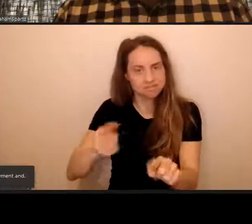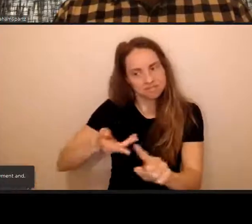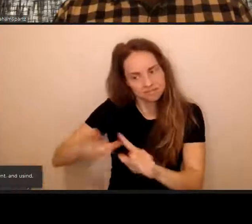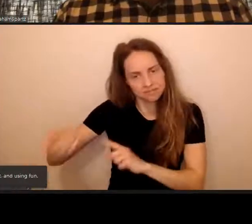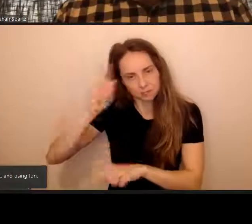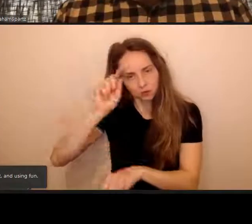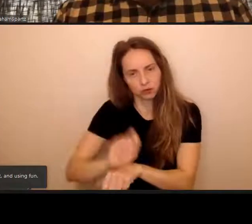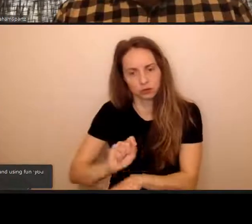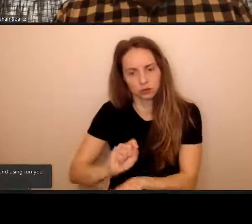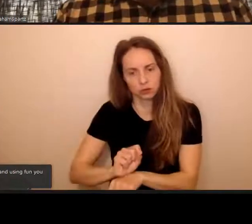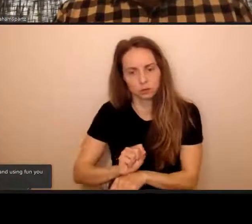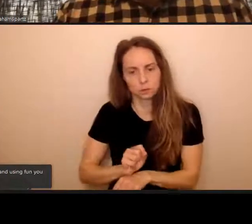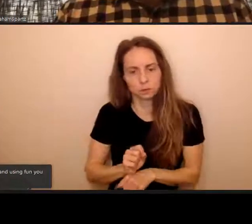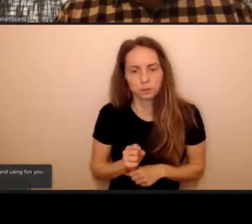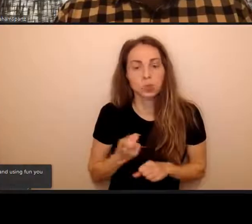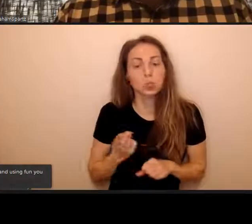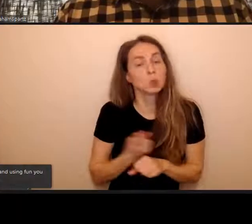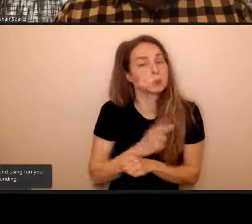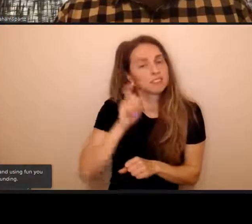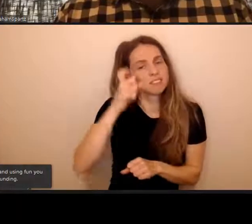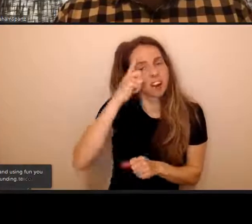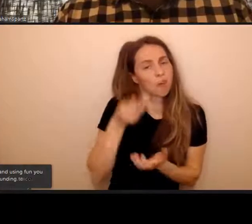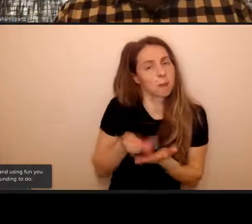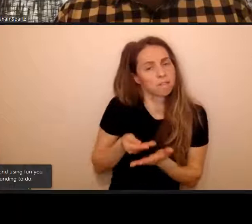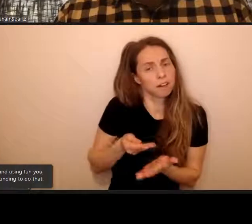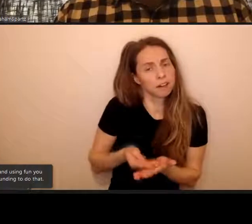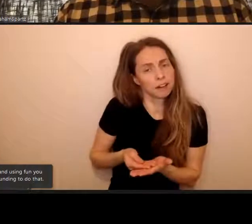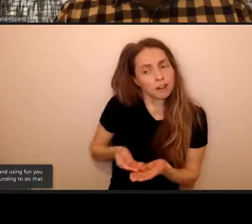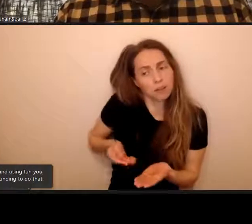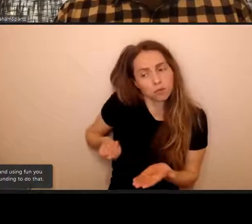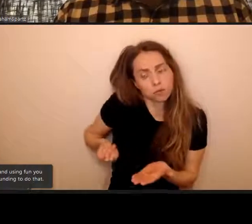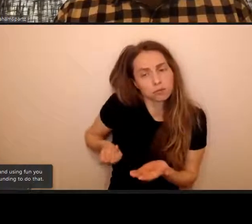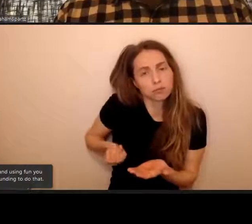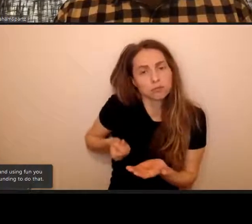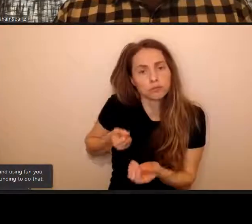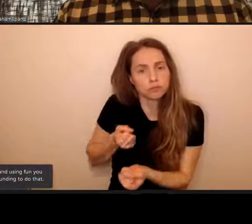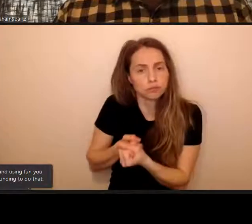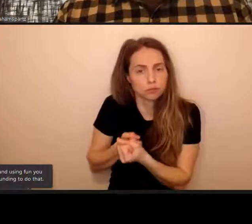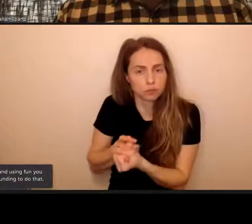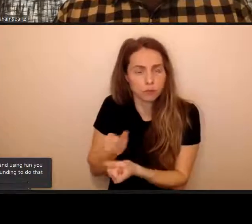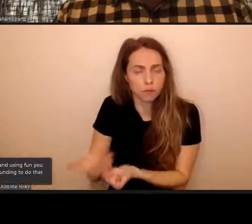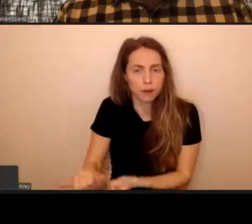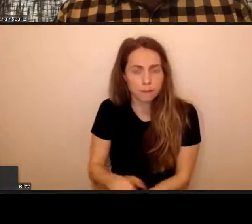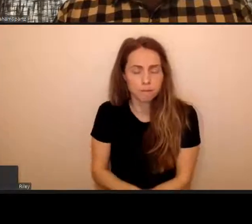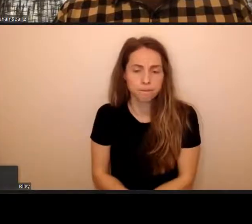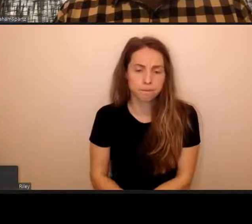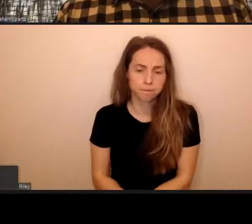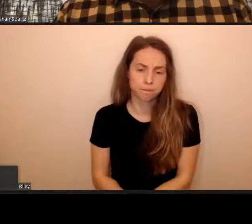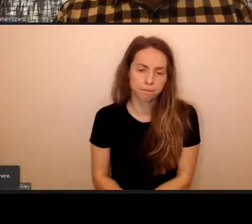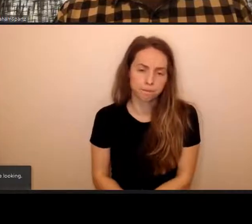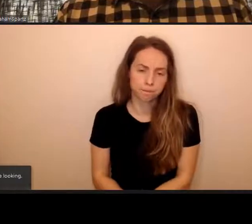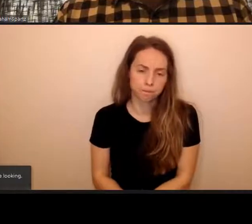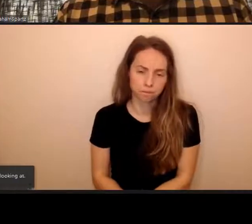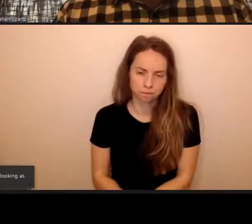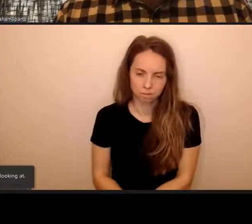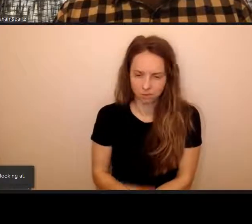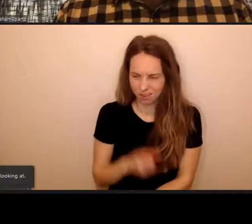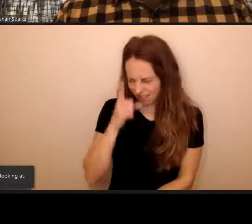using government funding to do that. I think they're looking